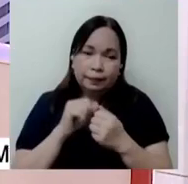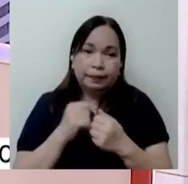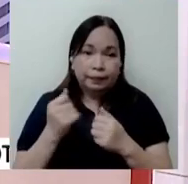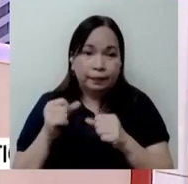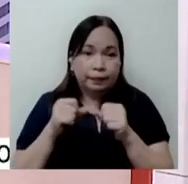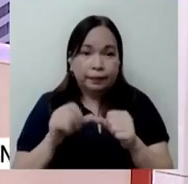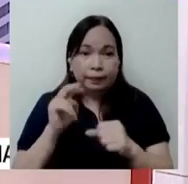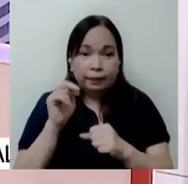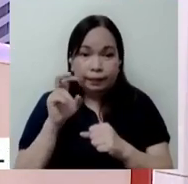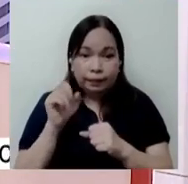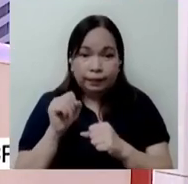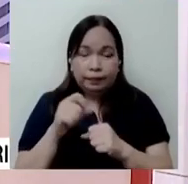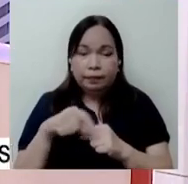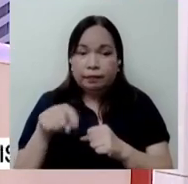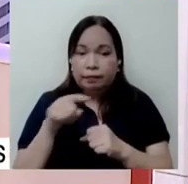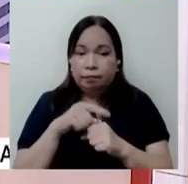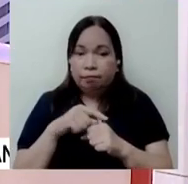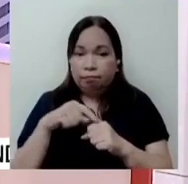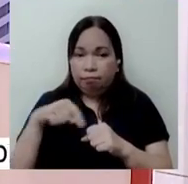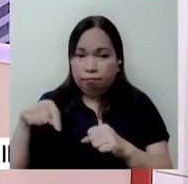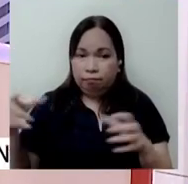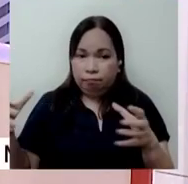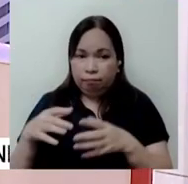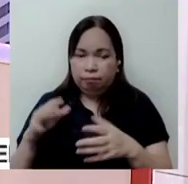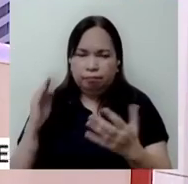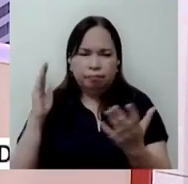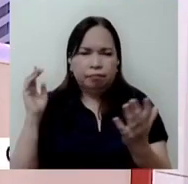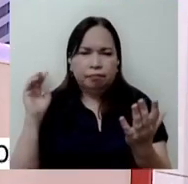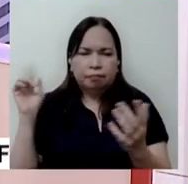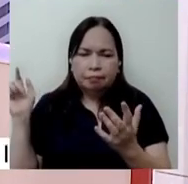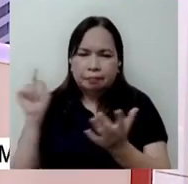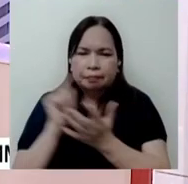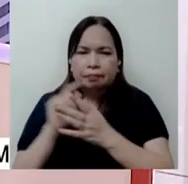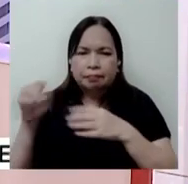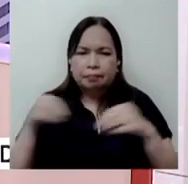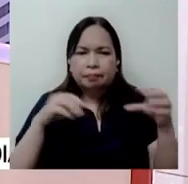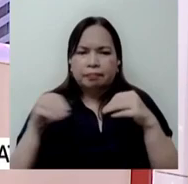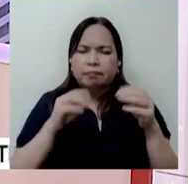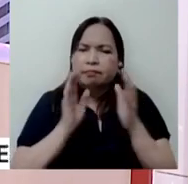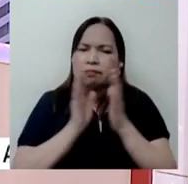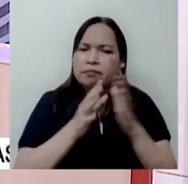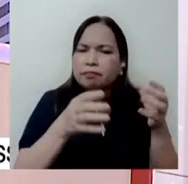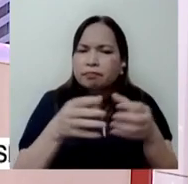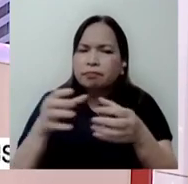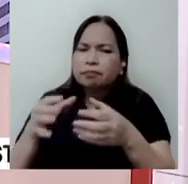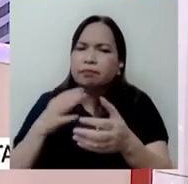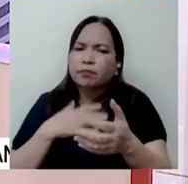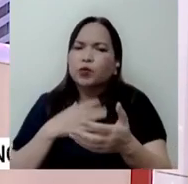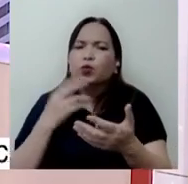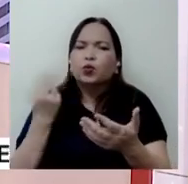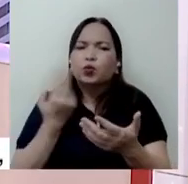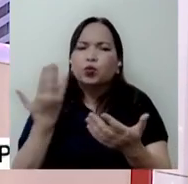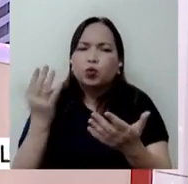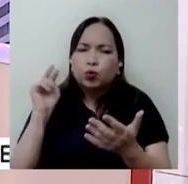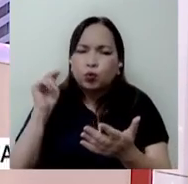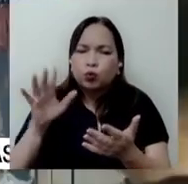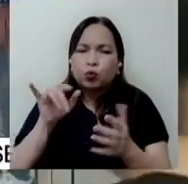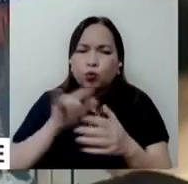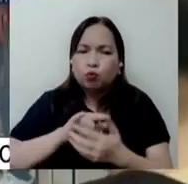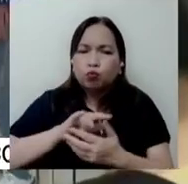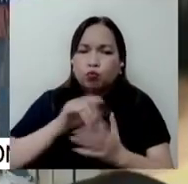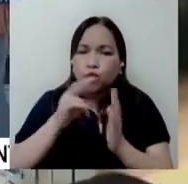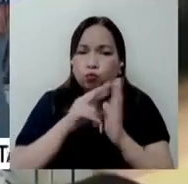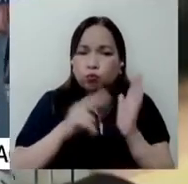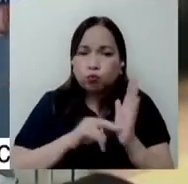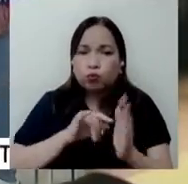The country's anti-trafficking council urged to consult with concerned sectors to improve their new departure rules for overseas-bound Filipinos.